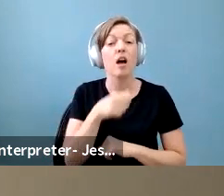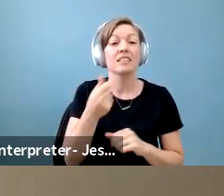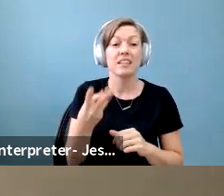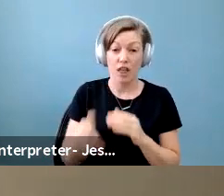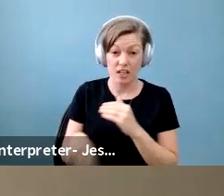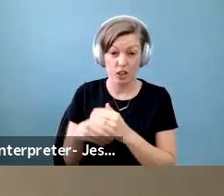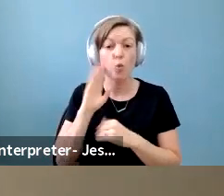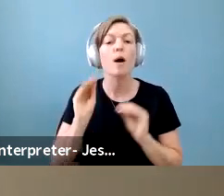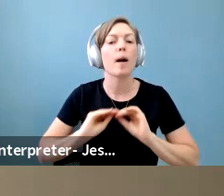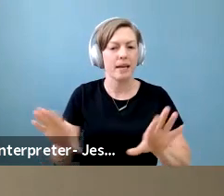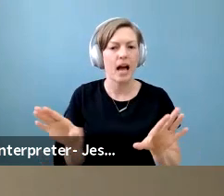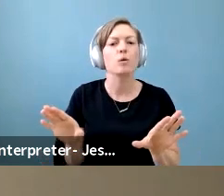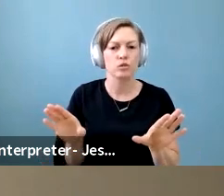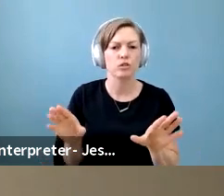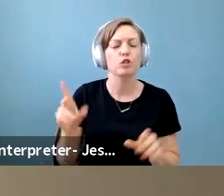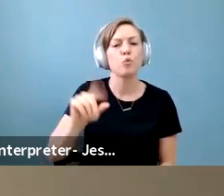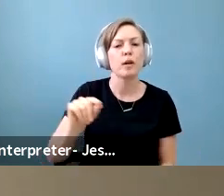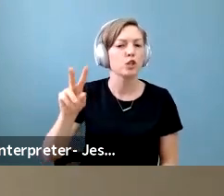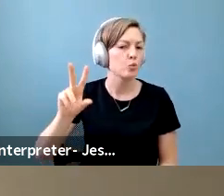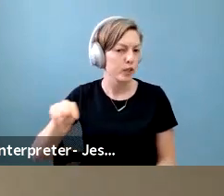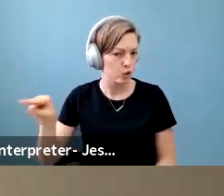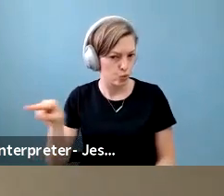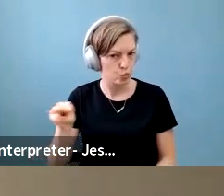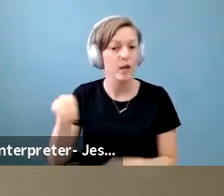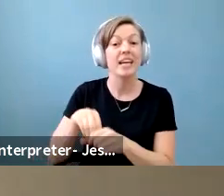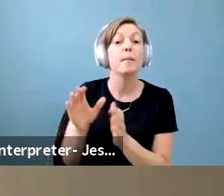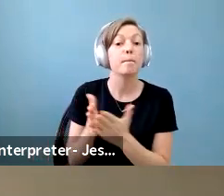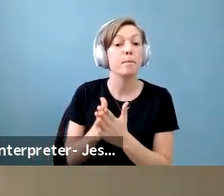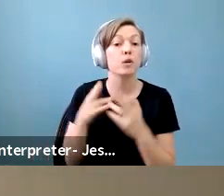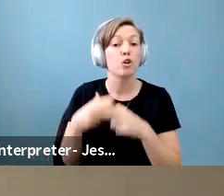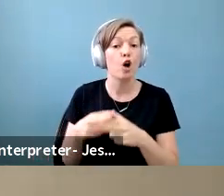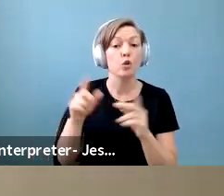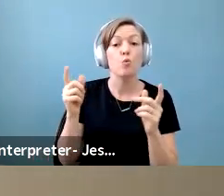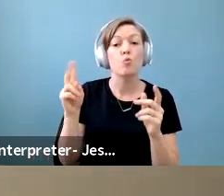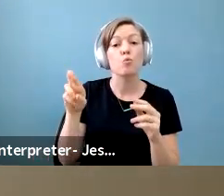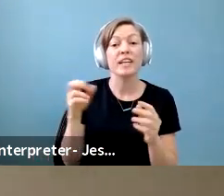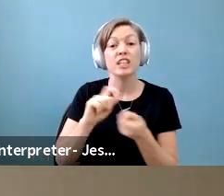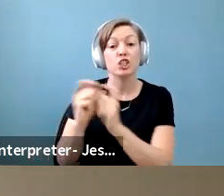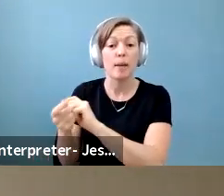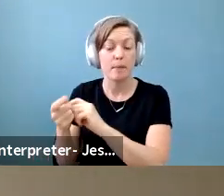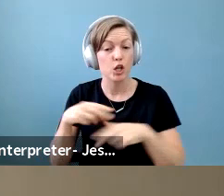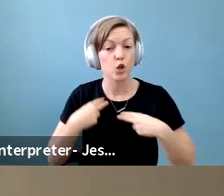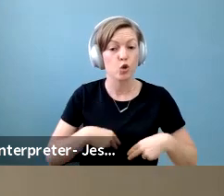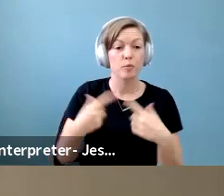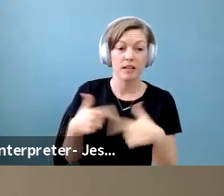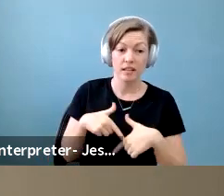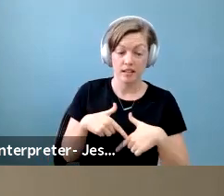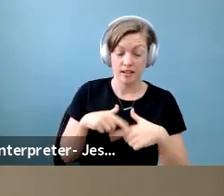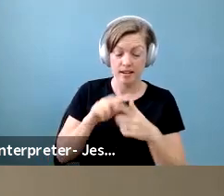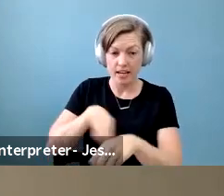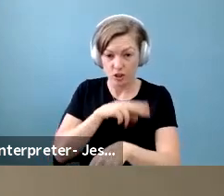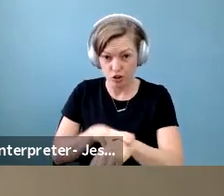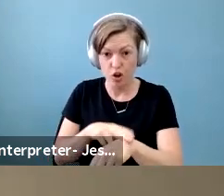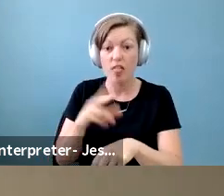will be coming out in 2022 in a book called Reshaping Human Nature, The Promise and Peril of